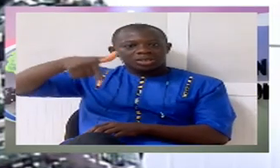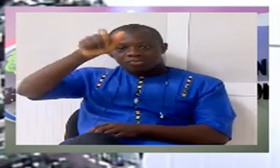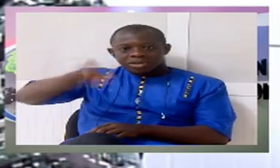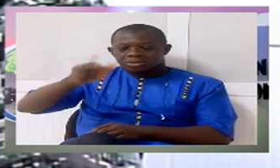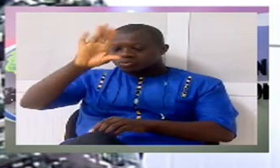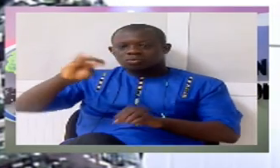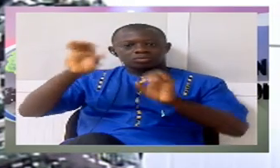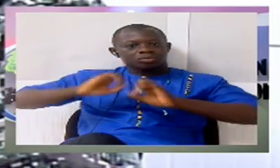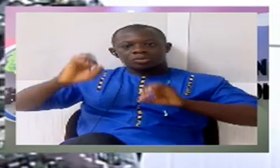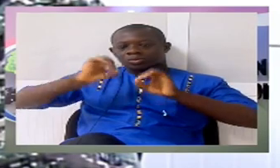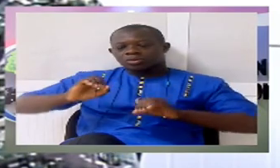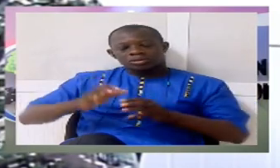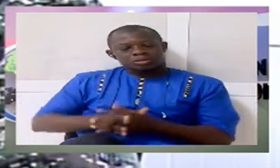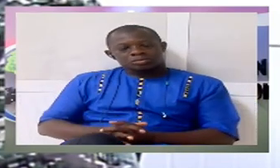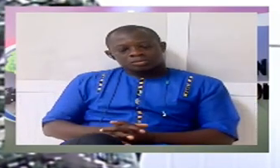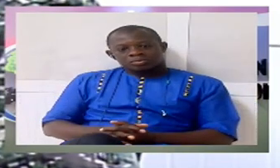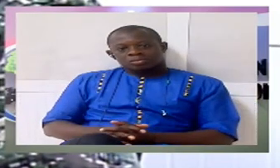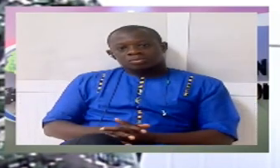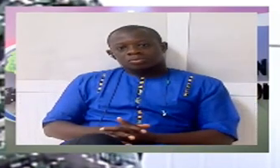food dara?